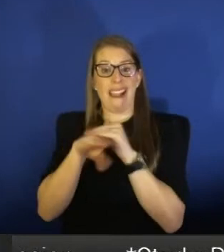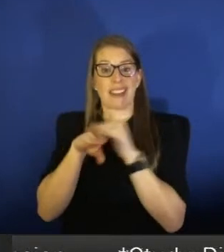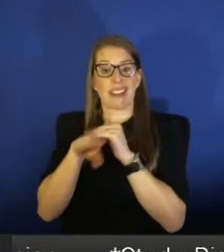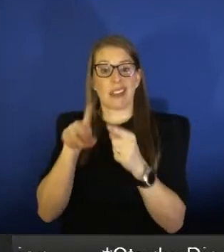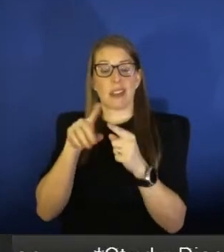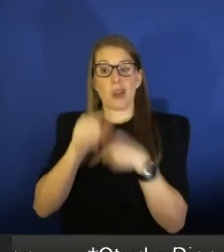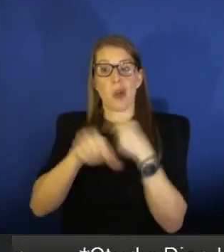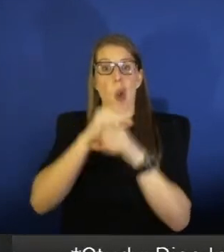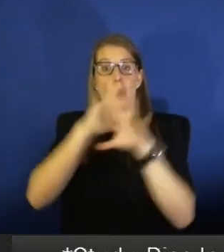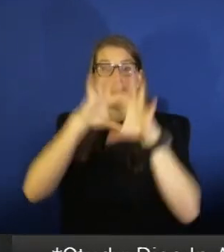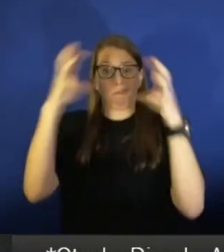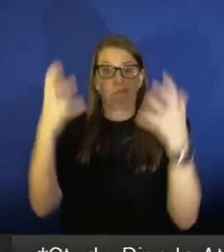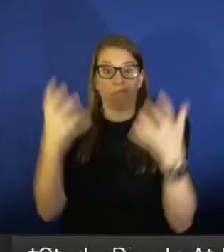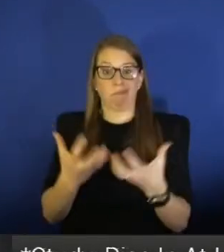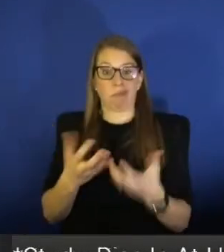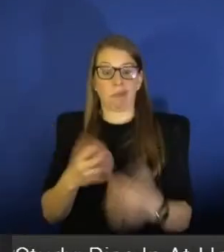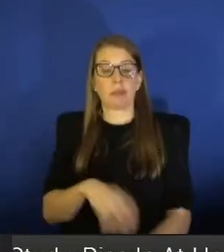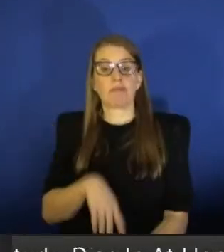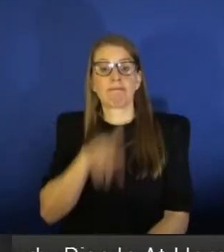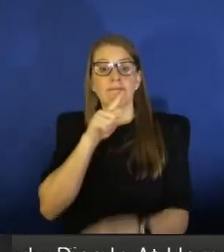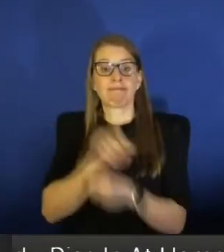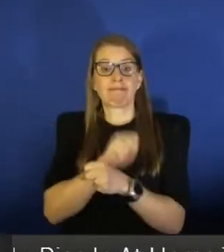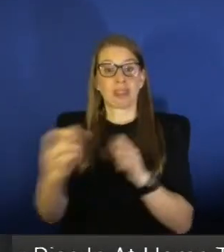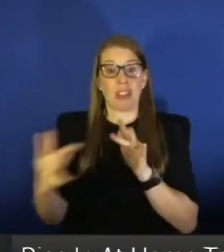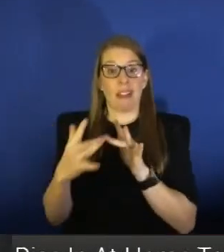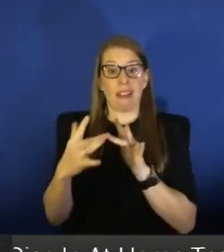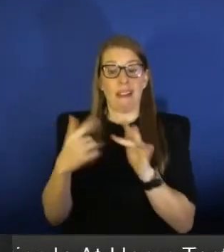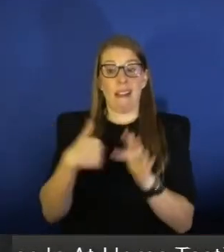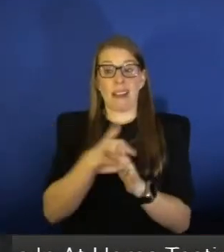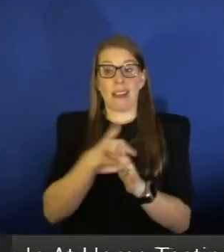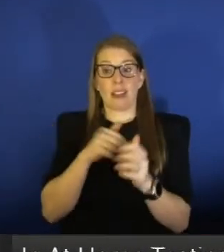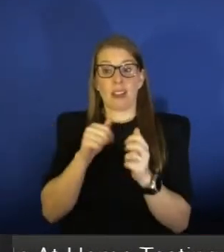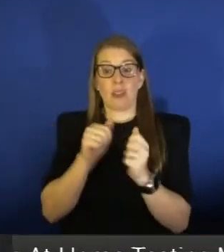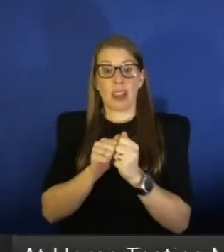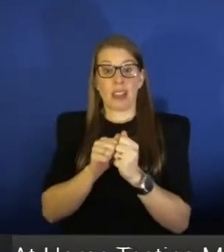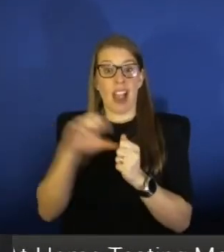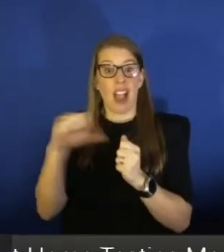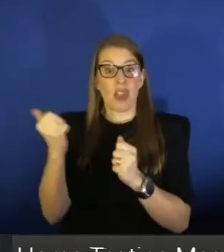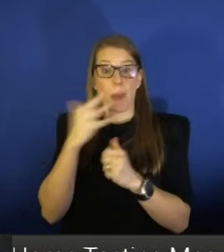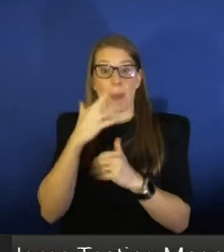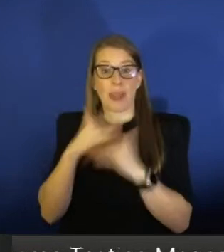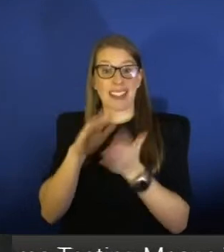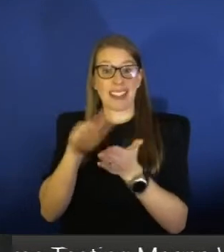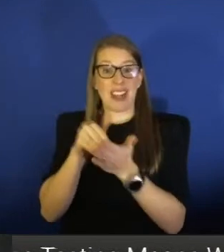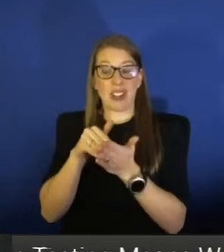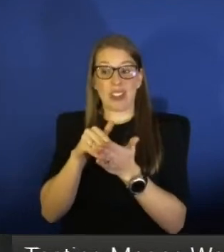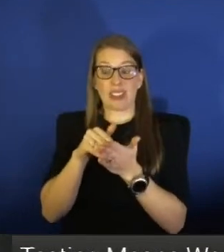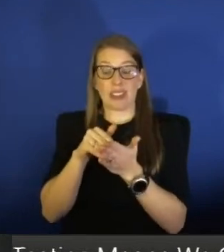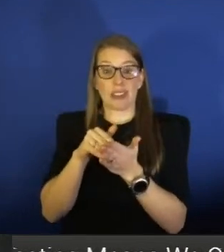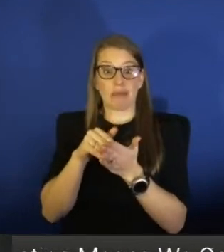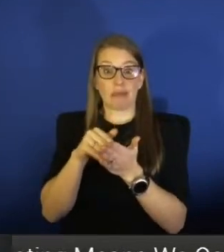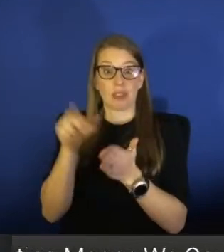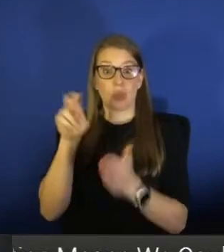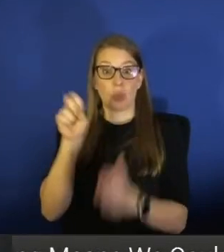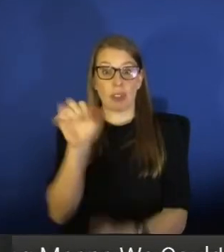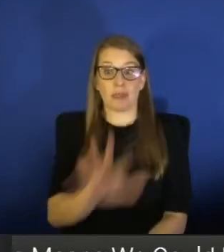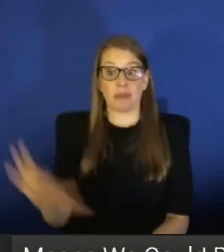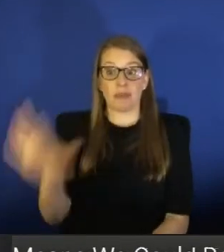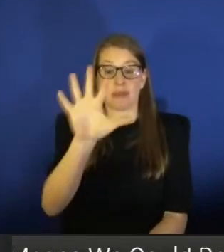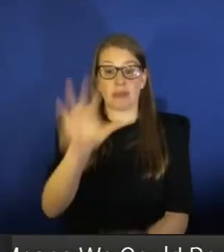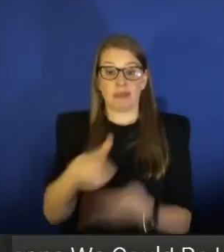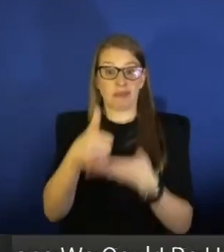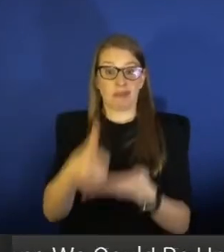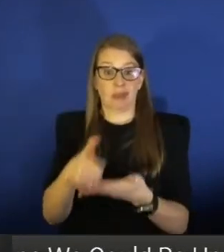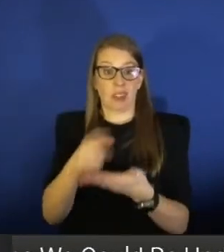globe. And they actually contacted us along with blood centers all across the country regarding a rehoming program for Ukrainian